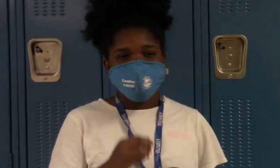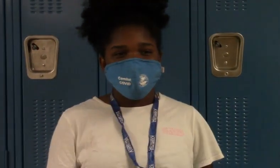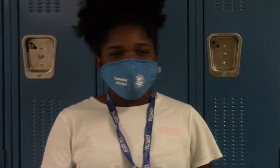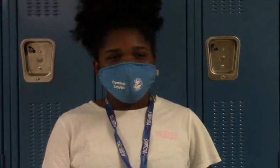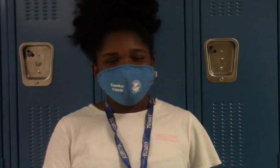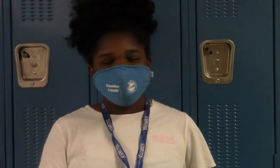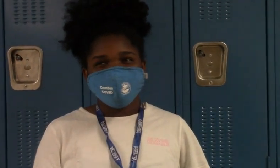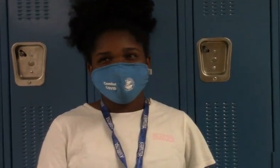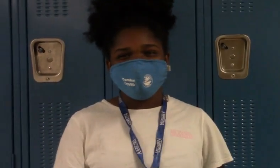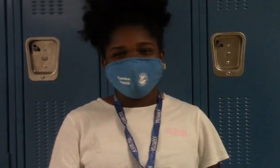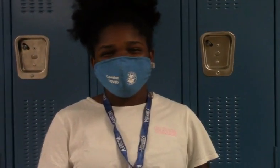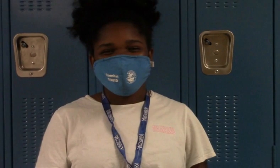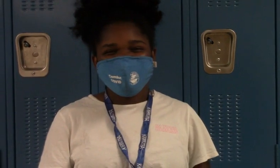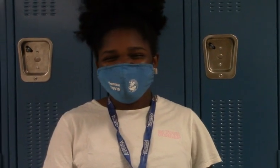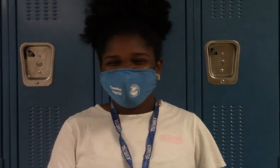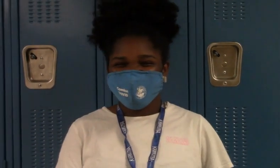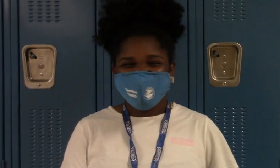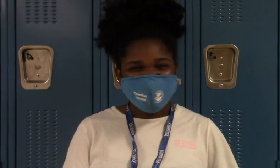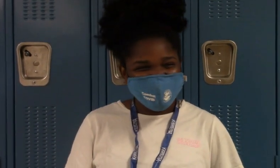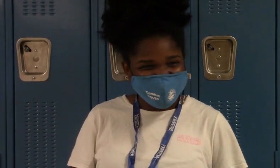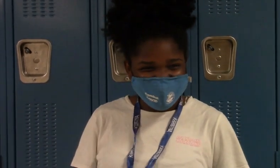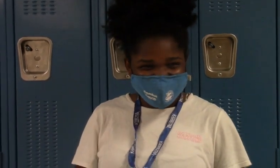culture and